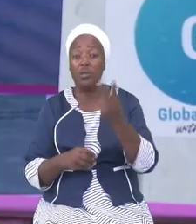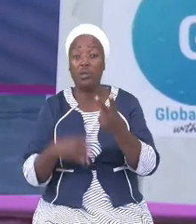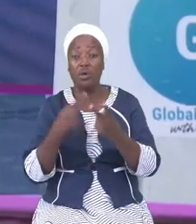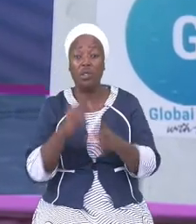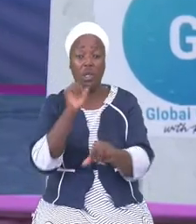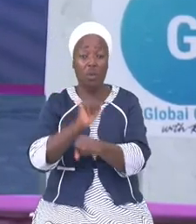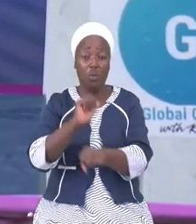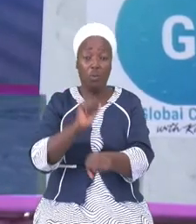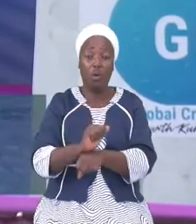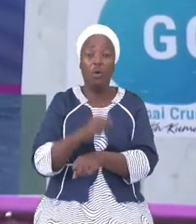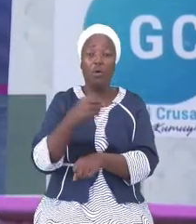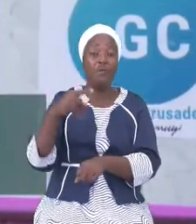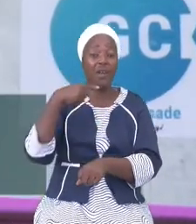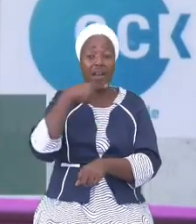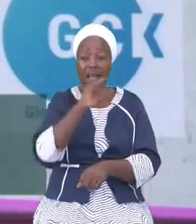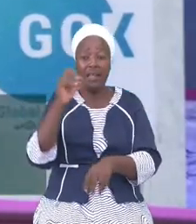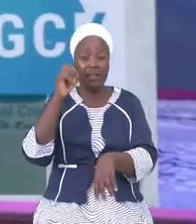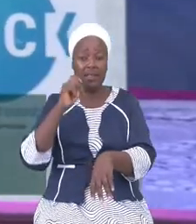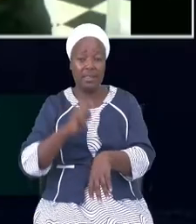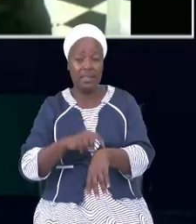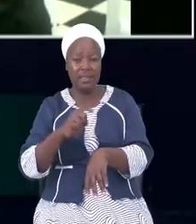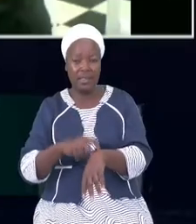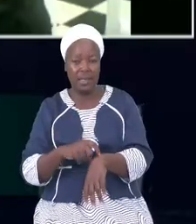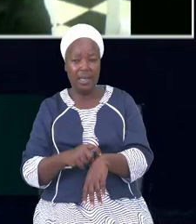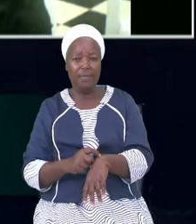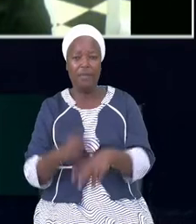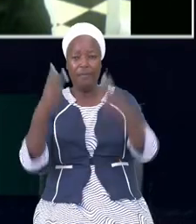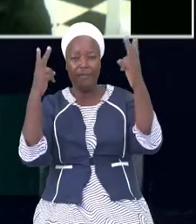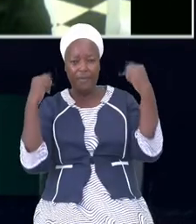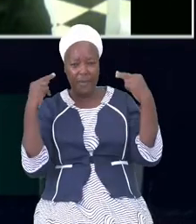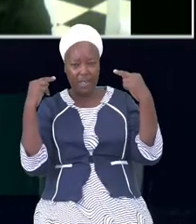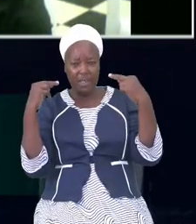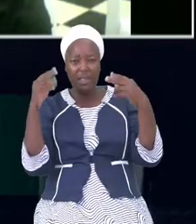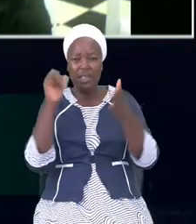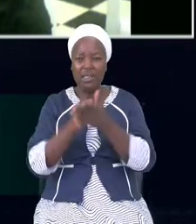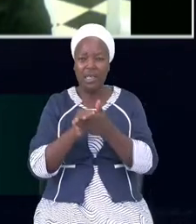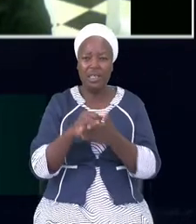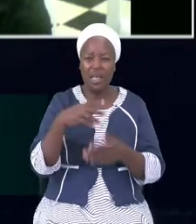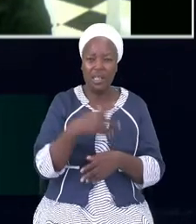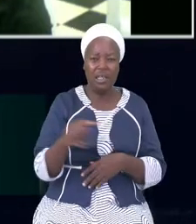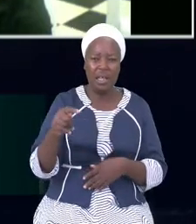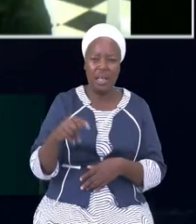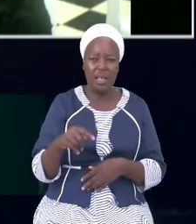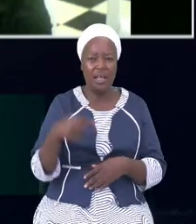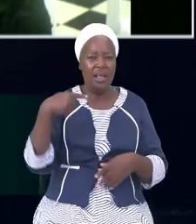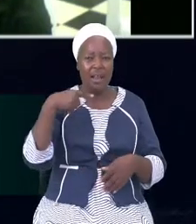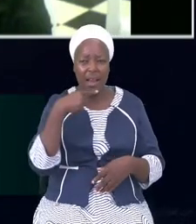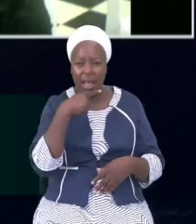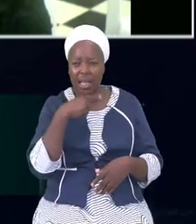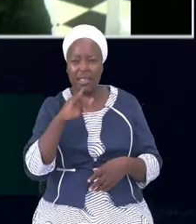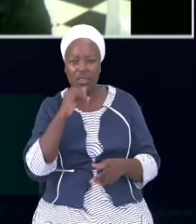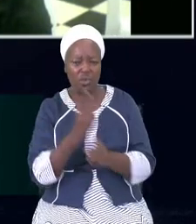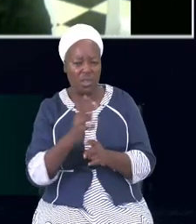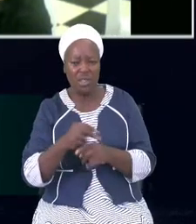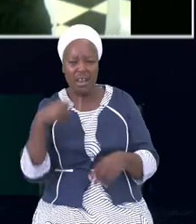of lifetime vanities. That the life is just a lifetime,